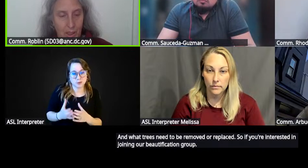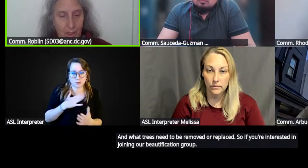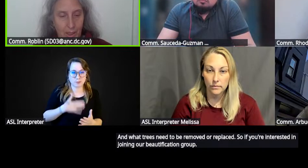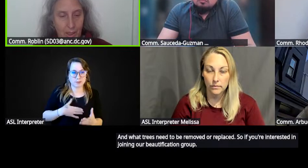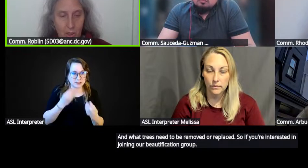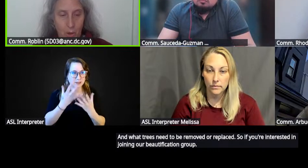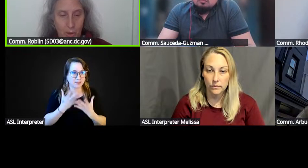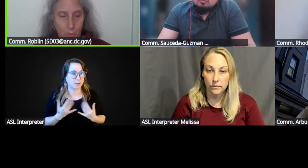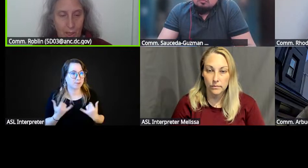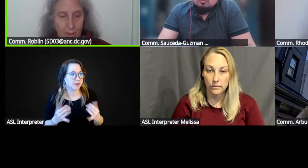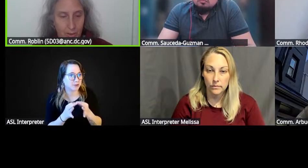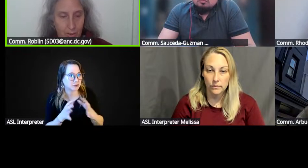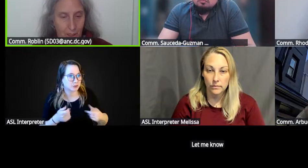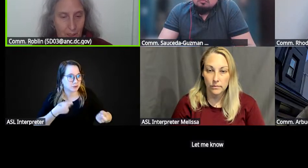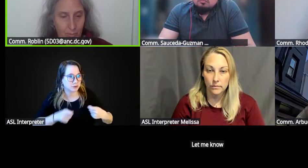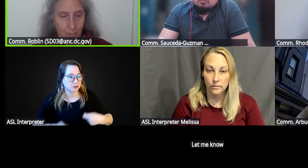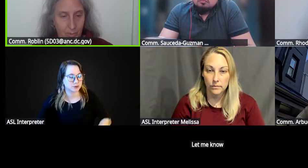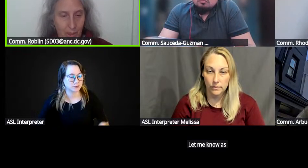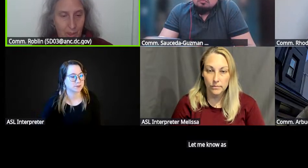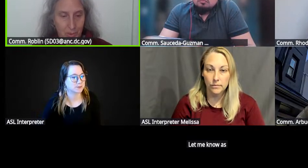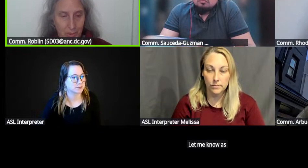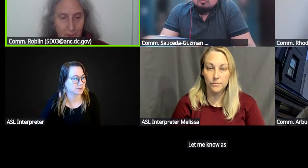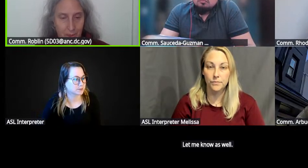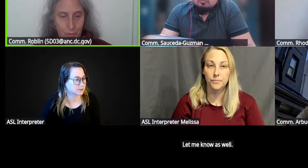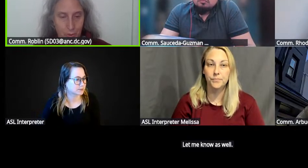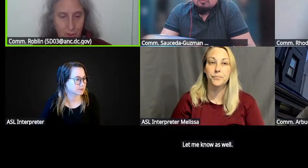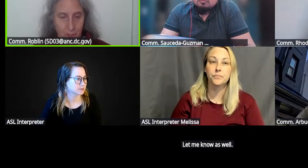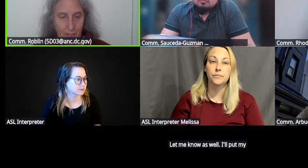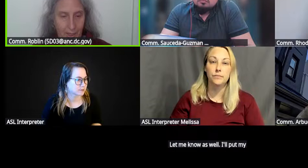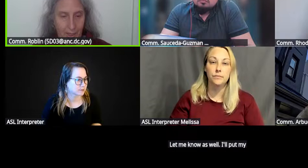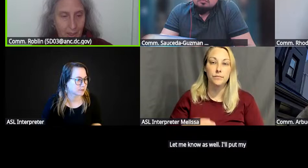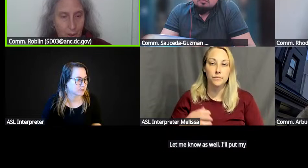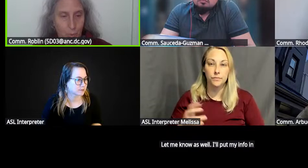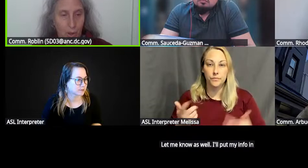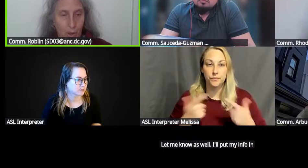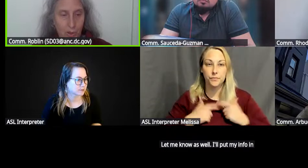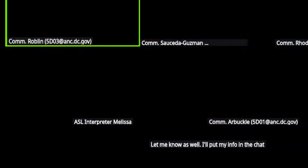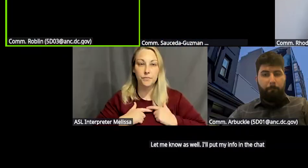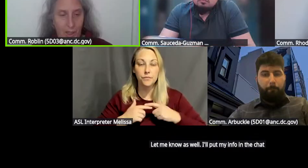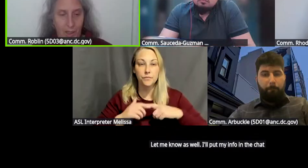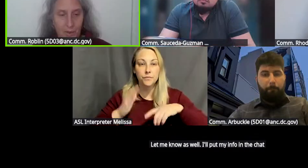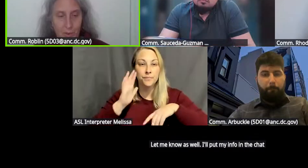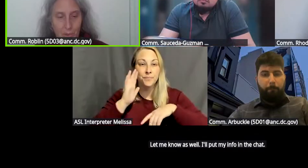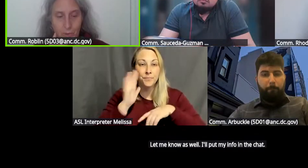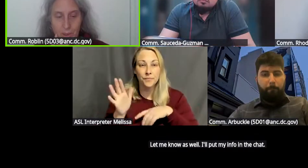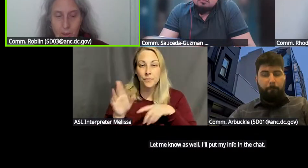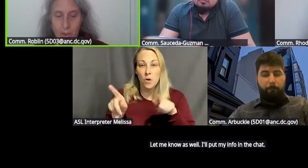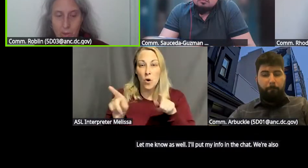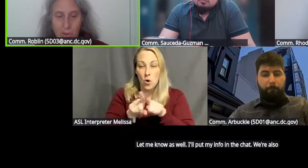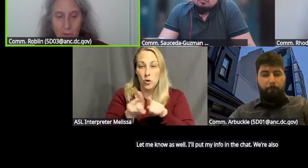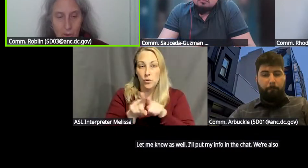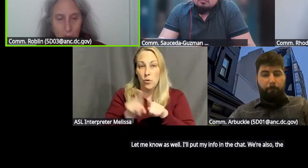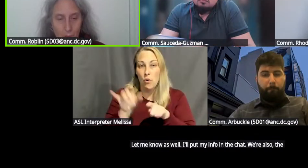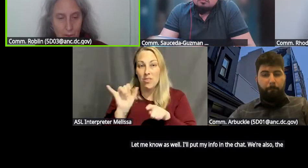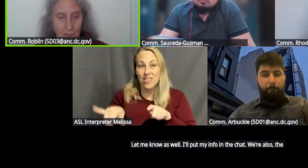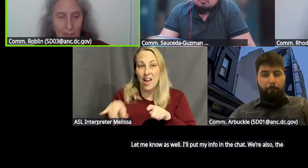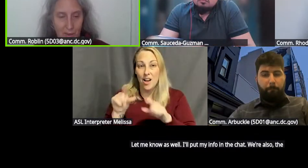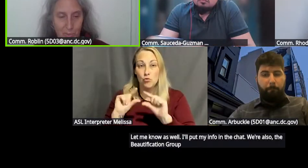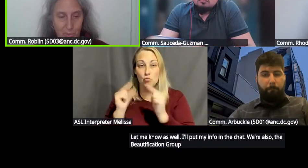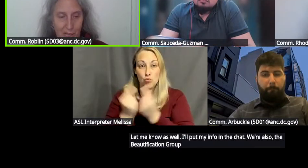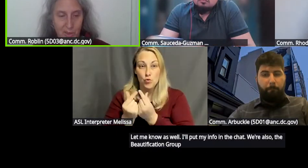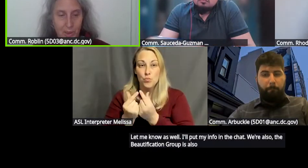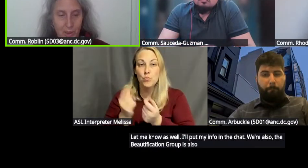let me know as well. I'll put my info in the chat. We're also, the beautification group is also working on